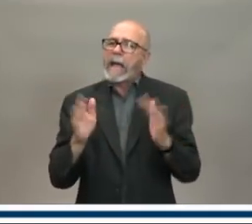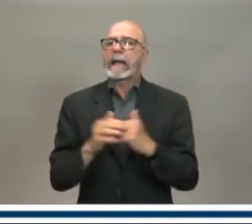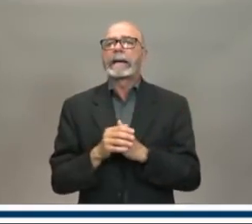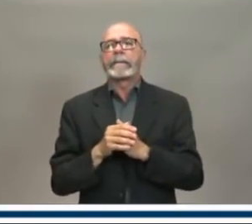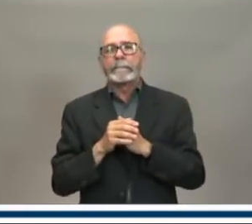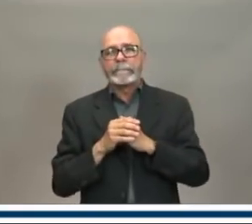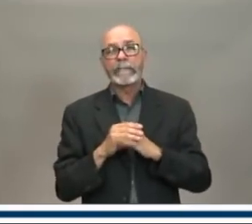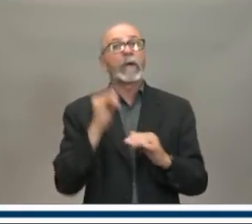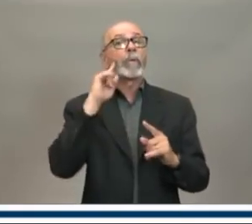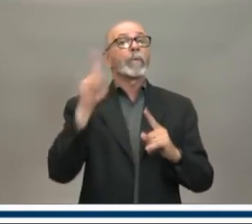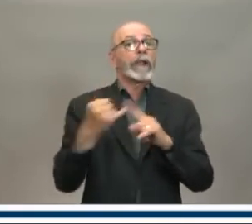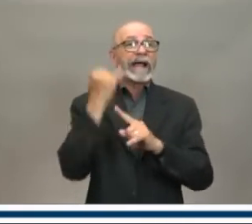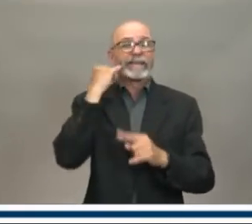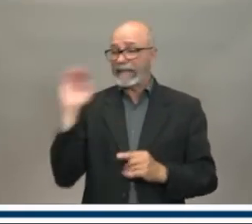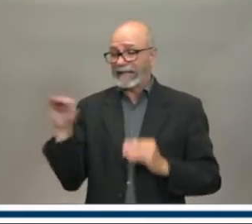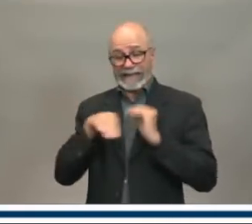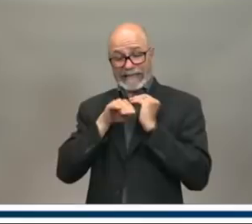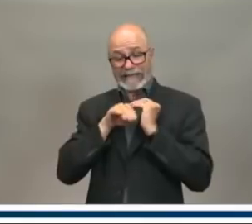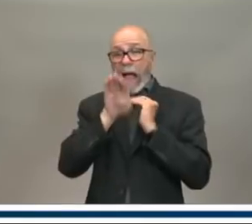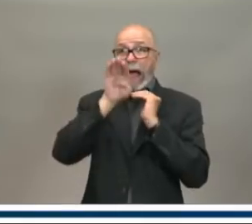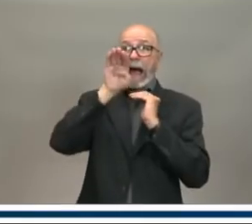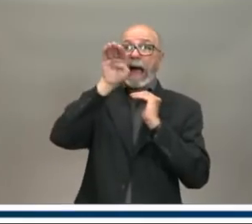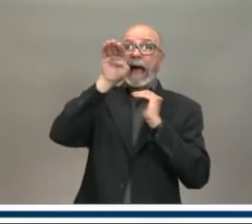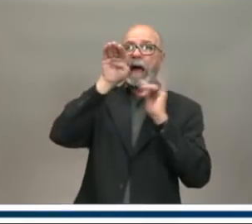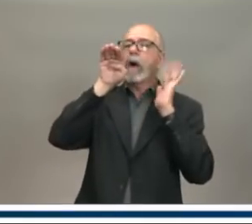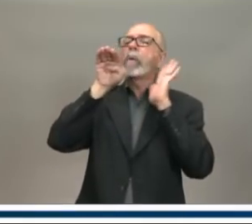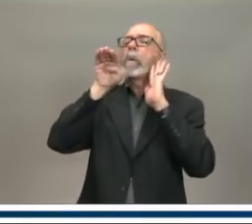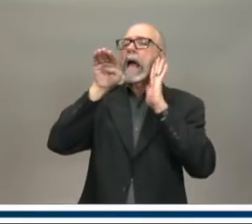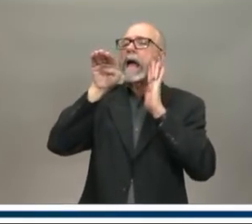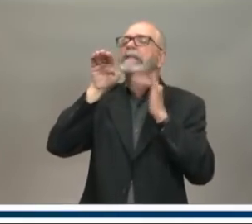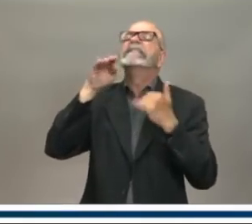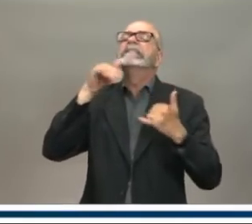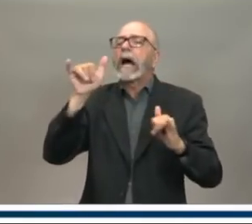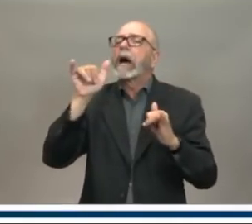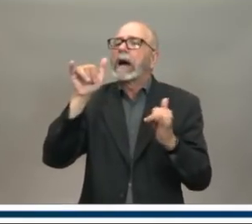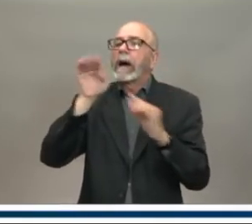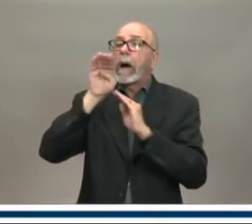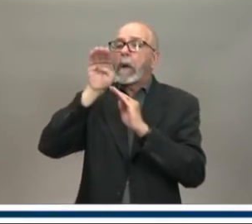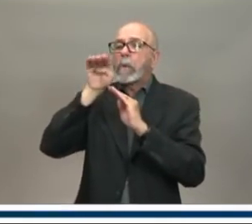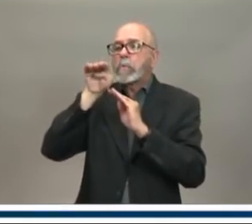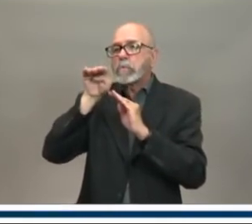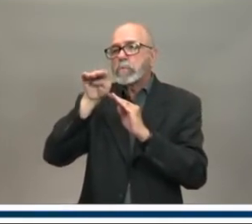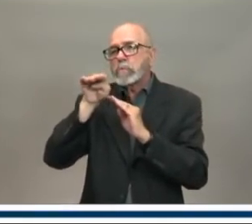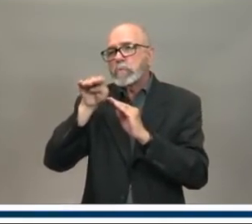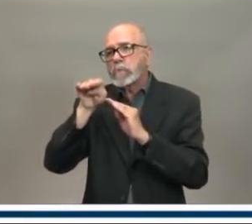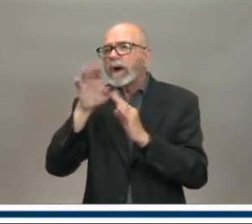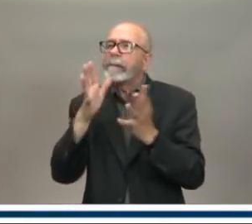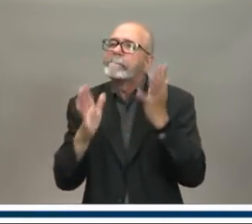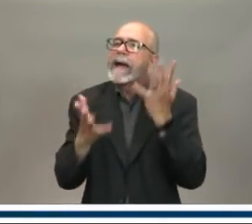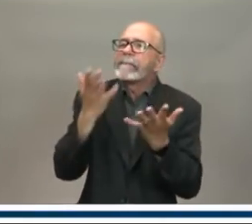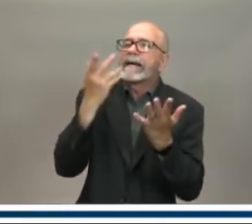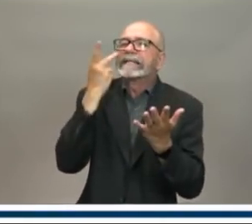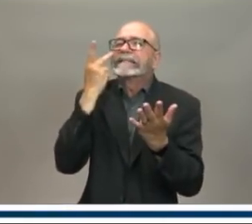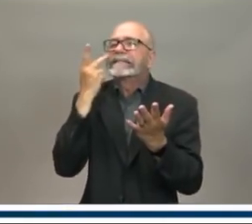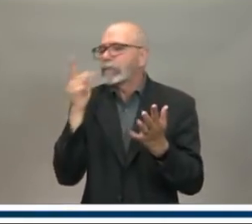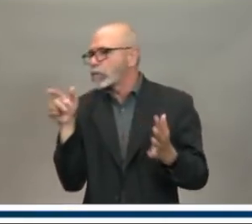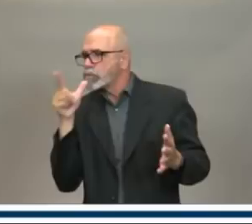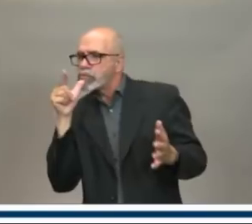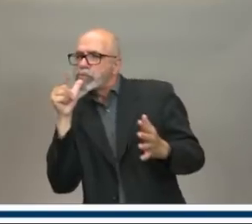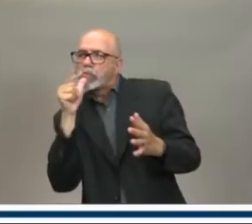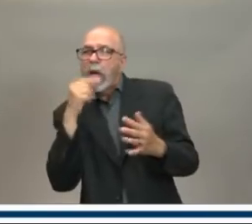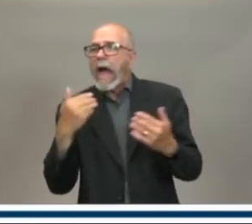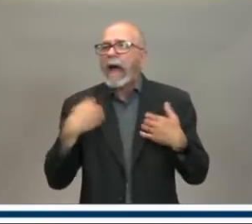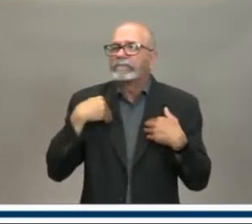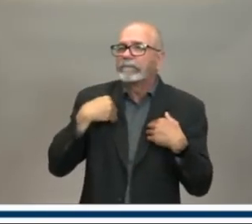wave of COVID-19, it continues to remain important that we detect anybody who may have symptoms of